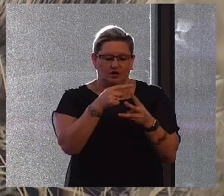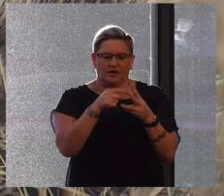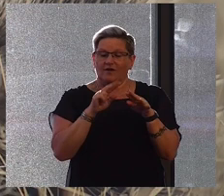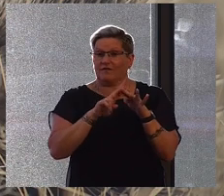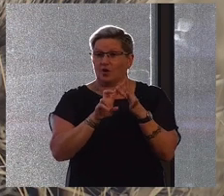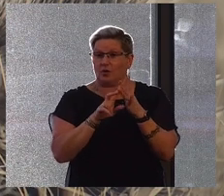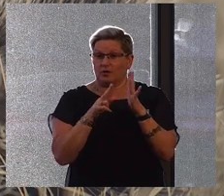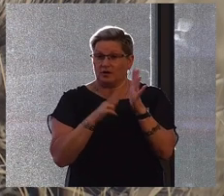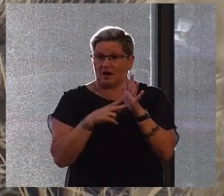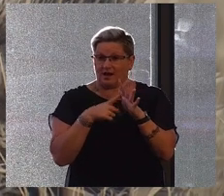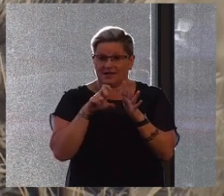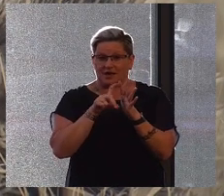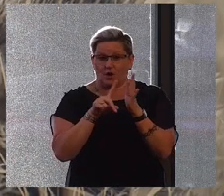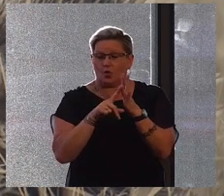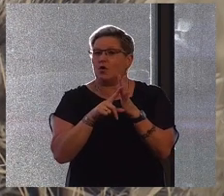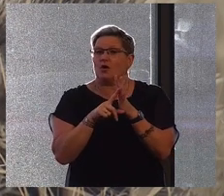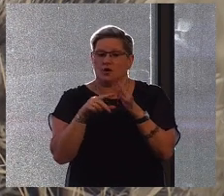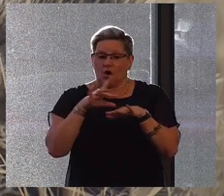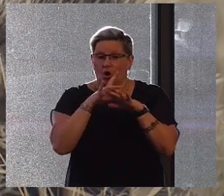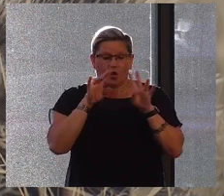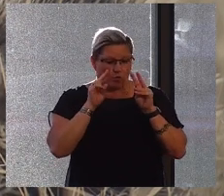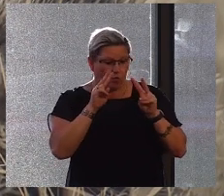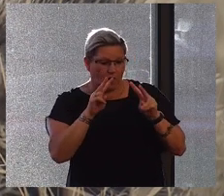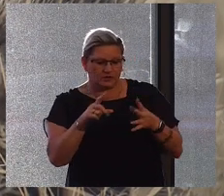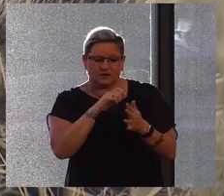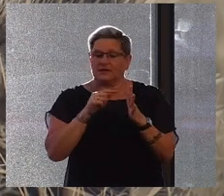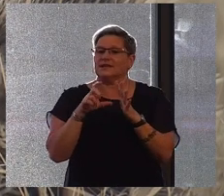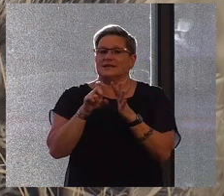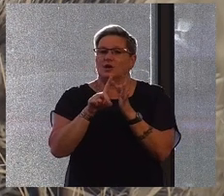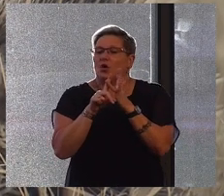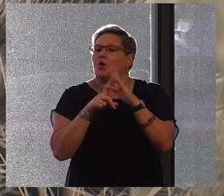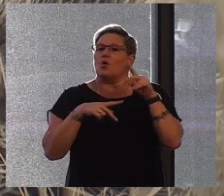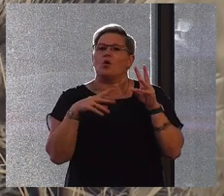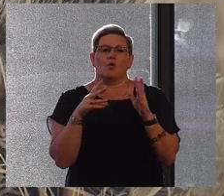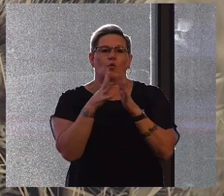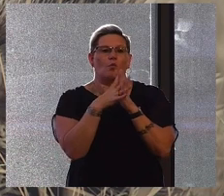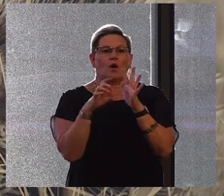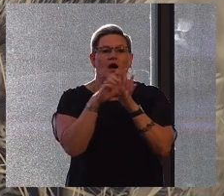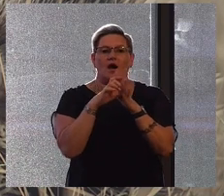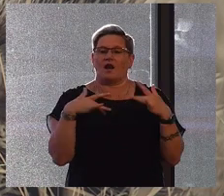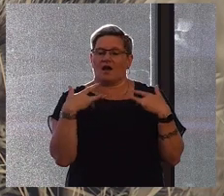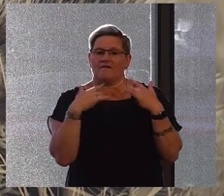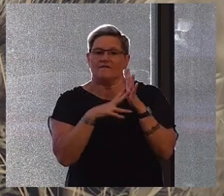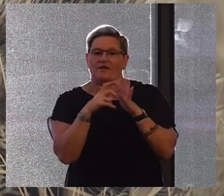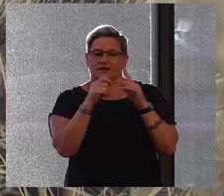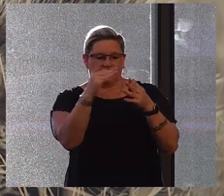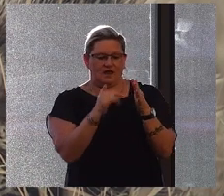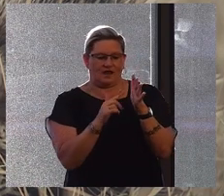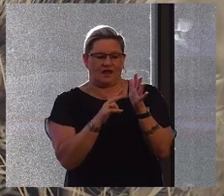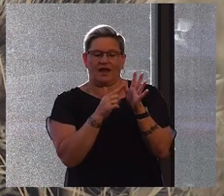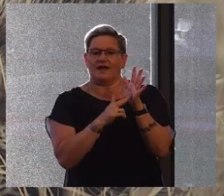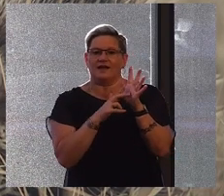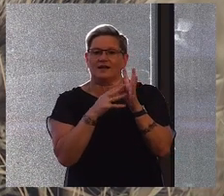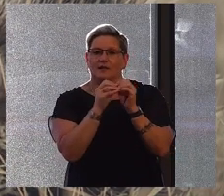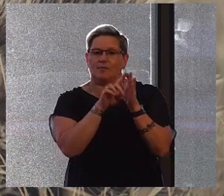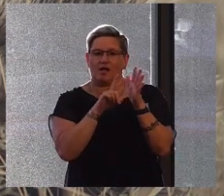Sutton Wilson, CEO at Earthwatch, Lisa Palmer, CEO at Wildlife Victoria, Annabelle O'Neill, Deputy CEO of Greenfleet, and